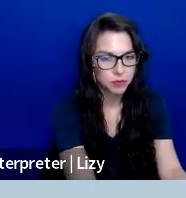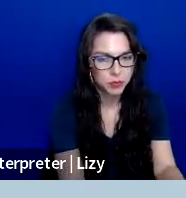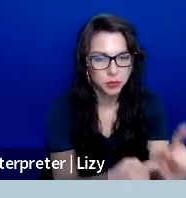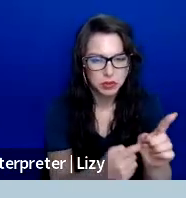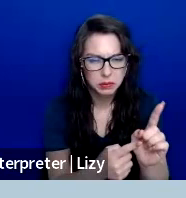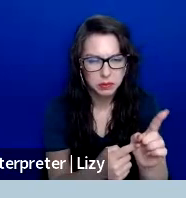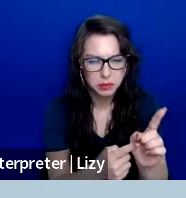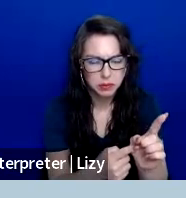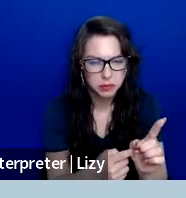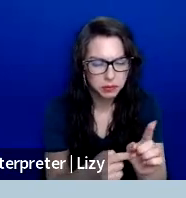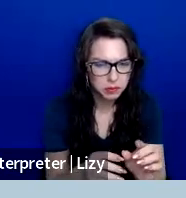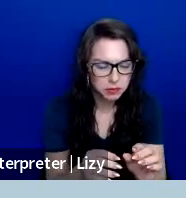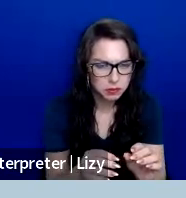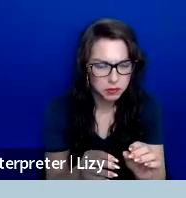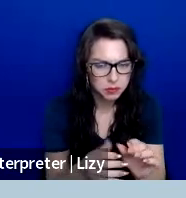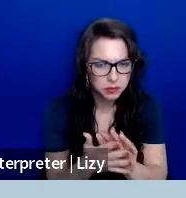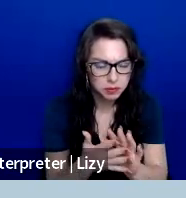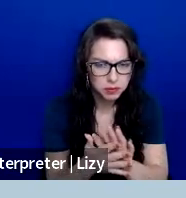Yes.